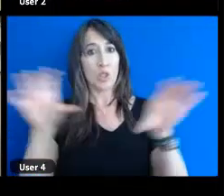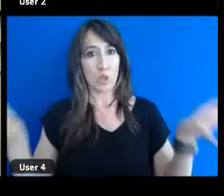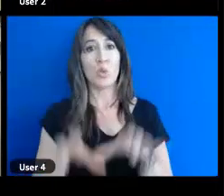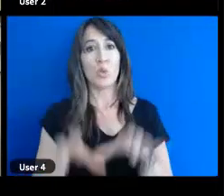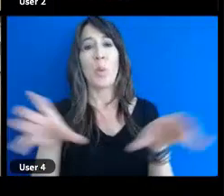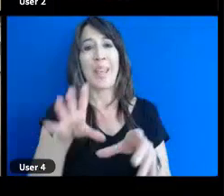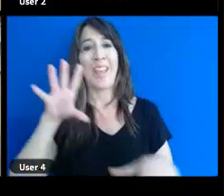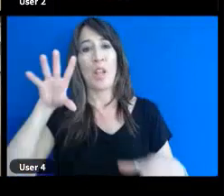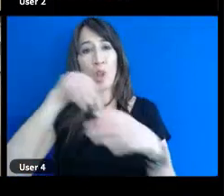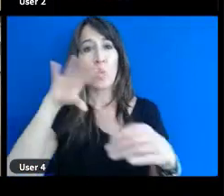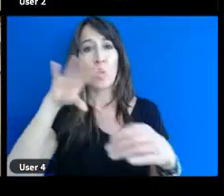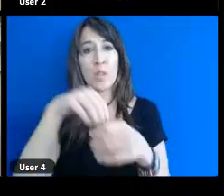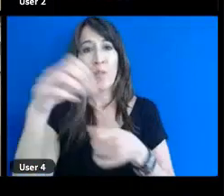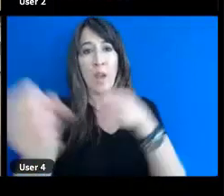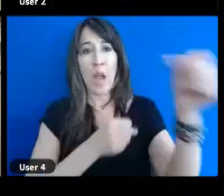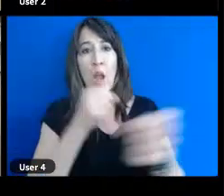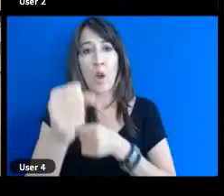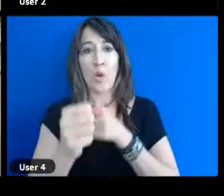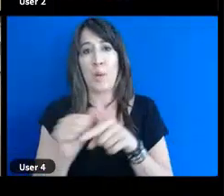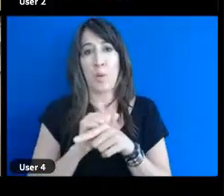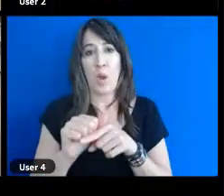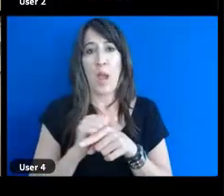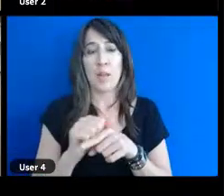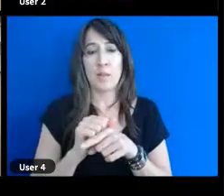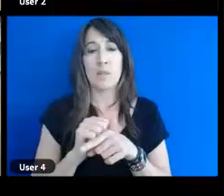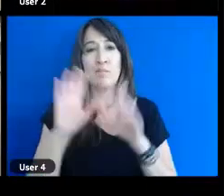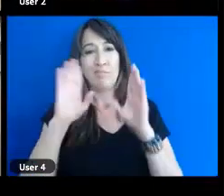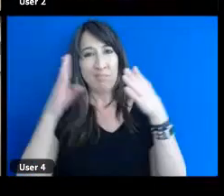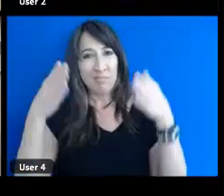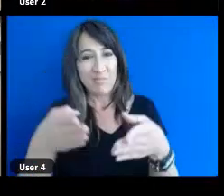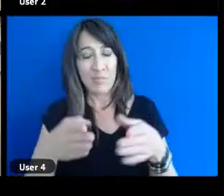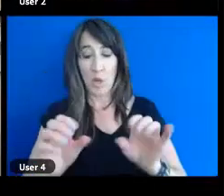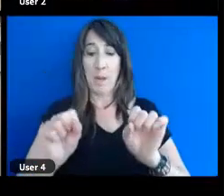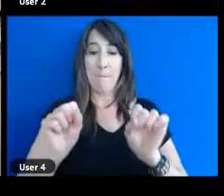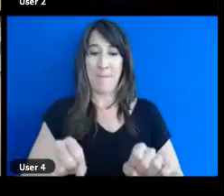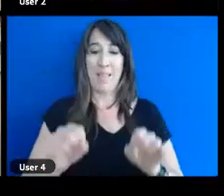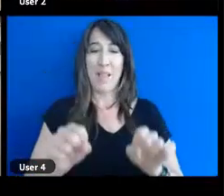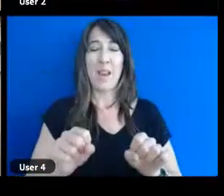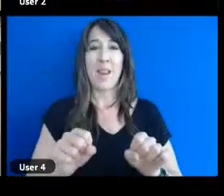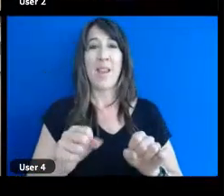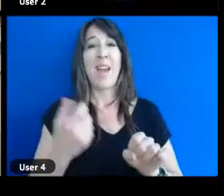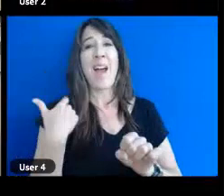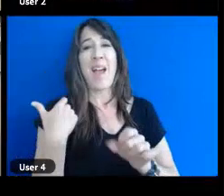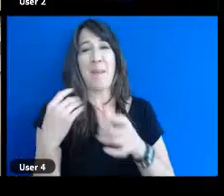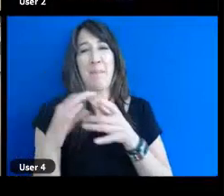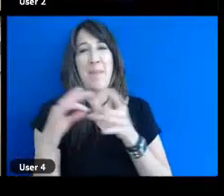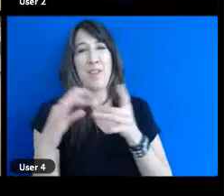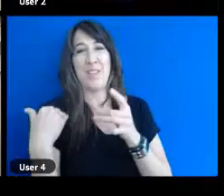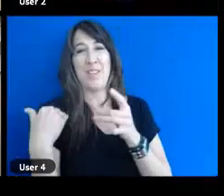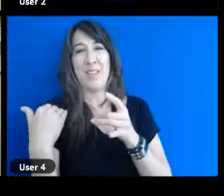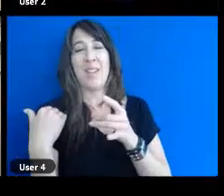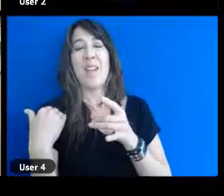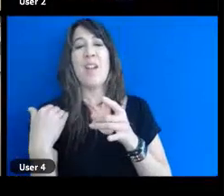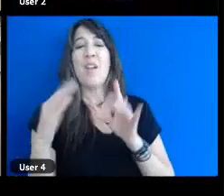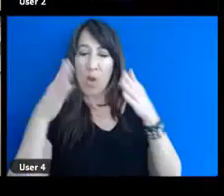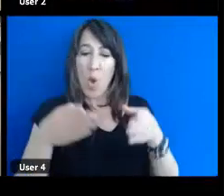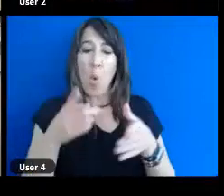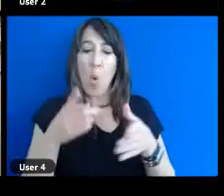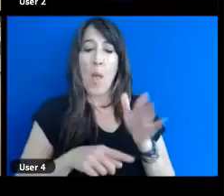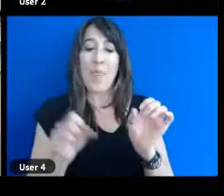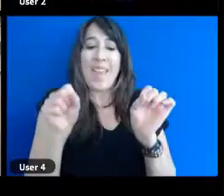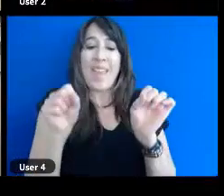the walk on it. You're not just talking about it, but you're actually doing it. You're hiring people. You're focusing on abilities. So this is something